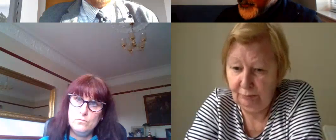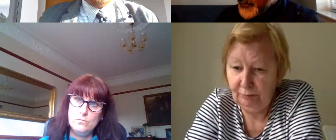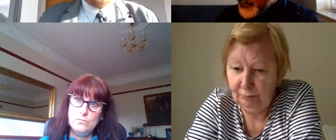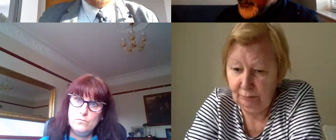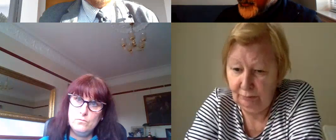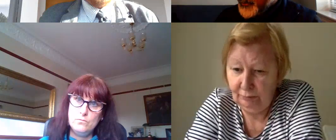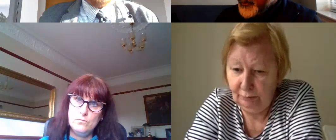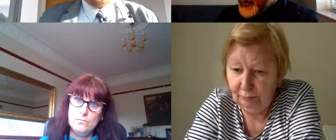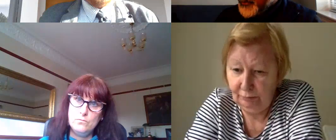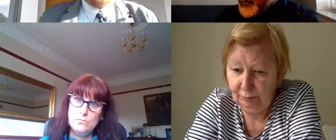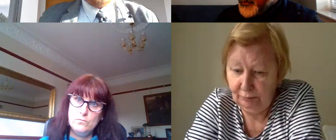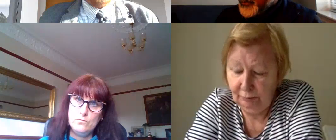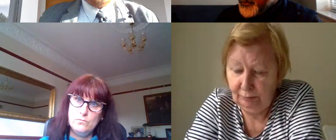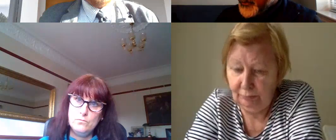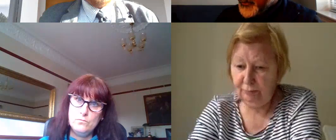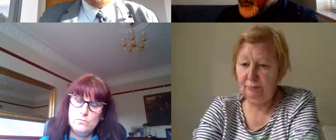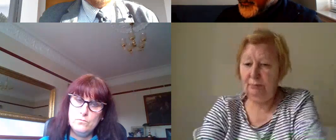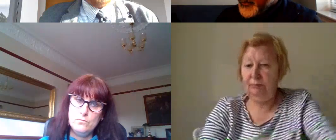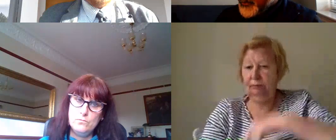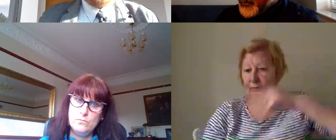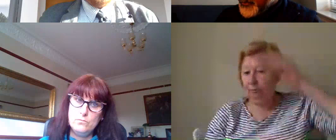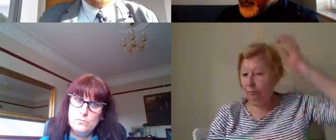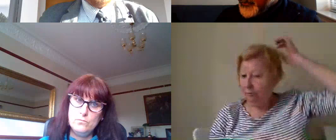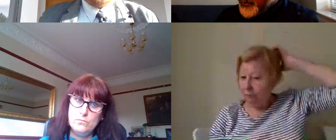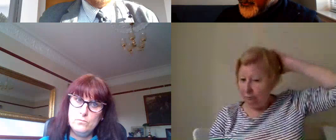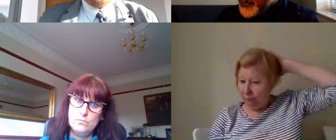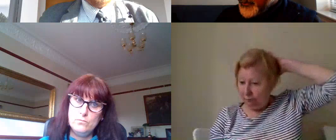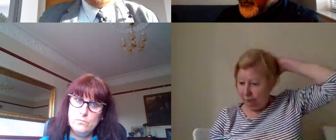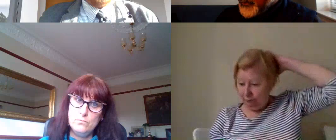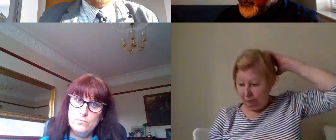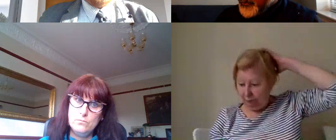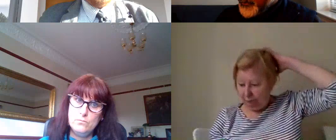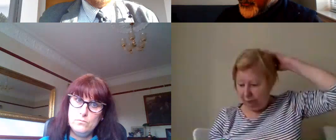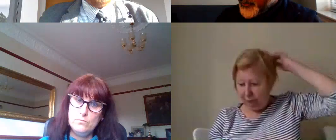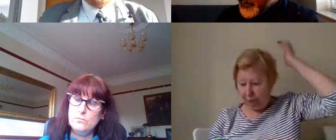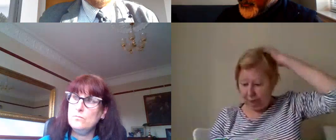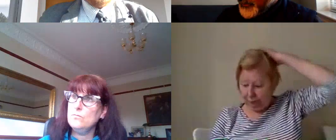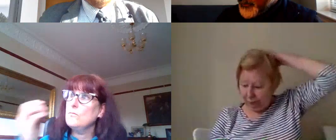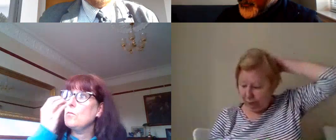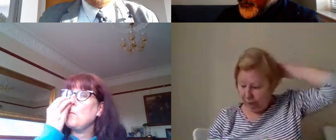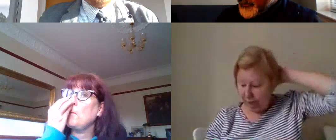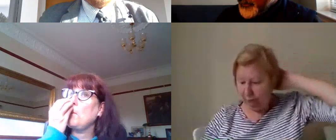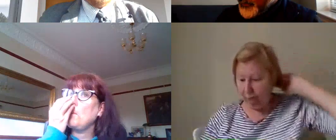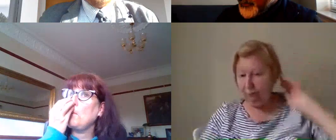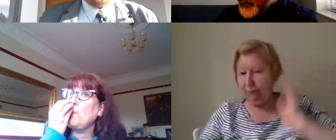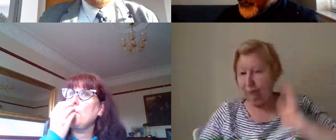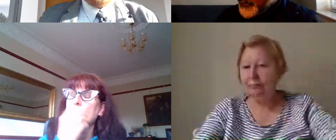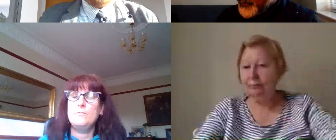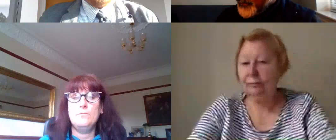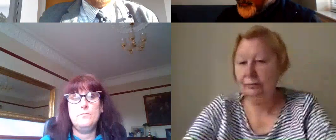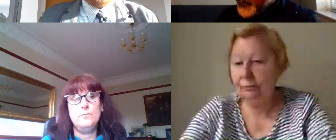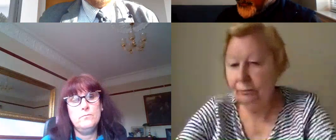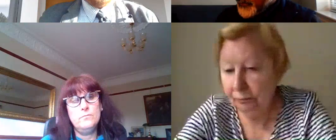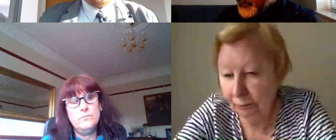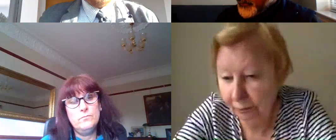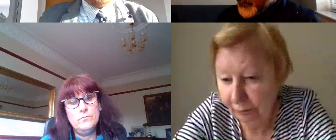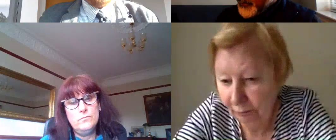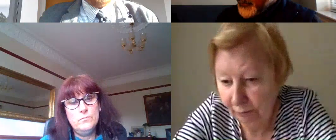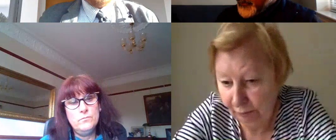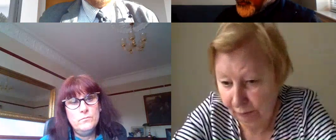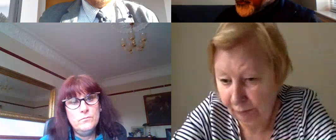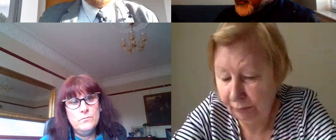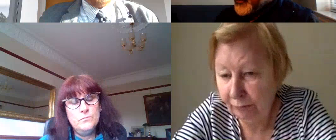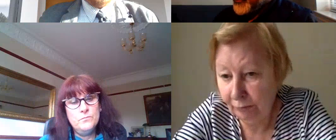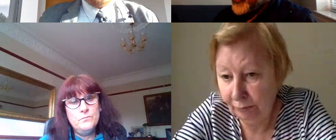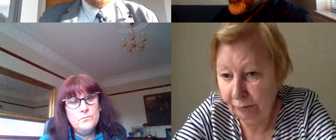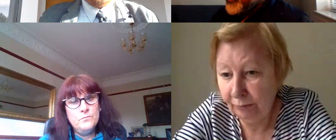case. Or someone might decide to come later in the session because they expect their declaration to be later